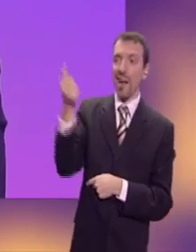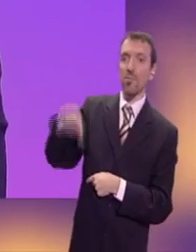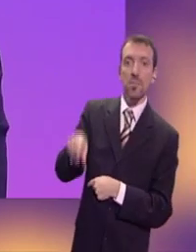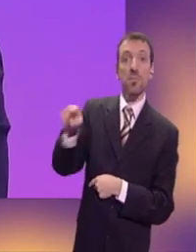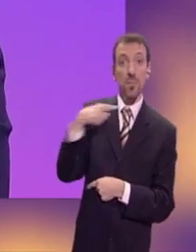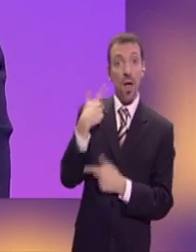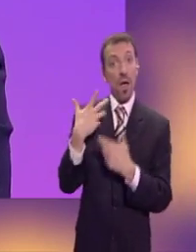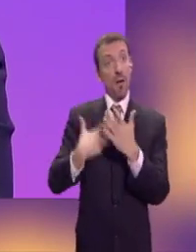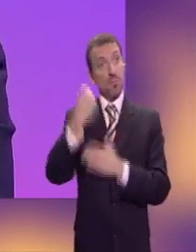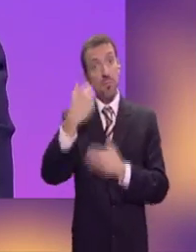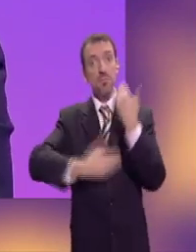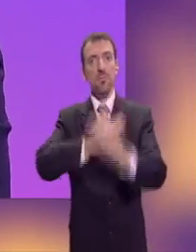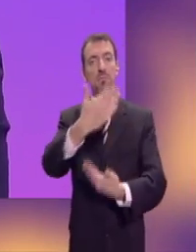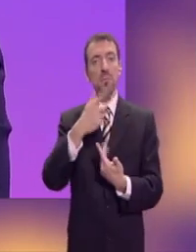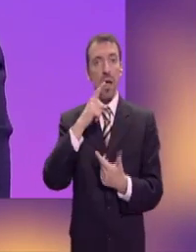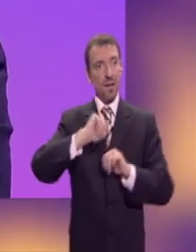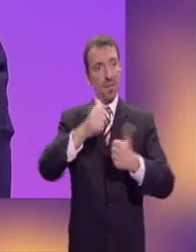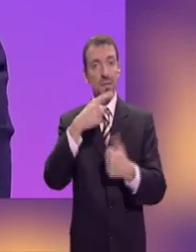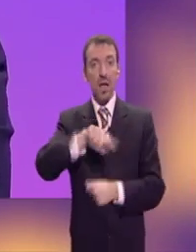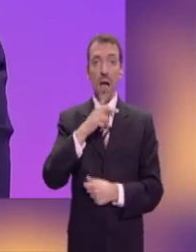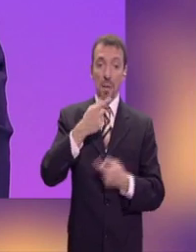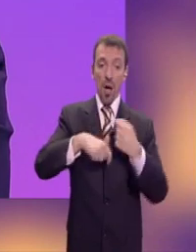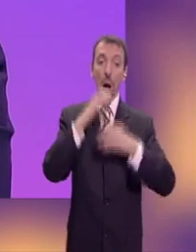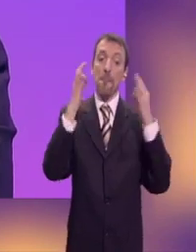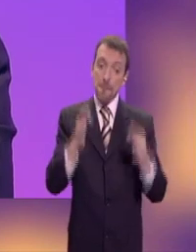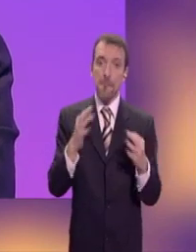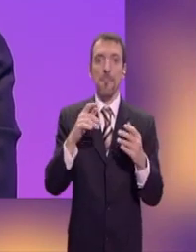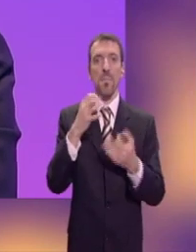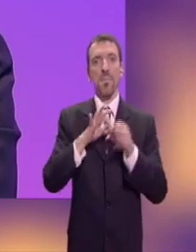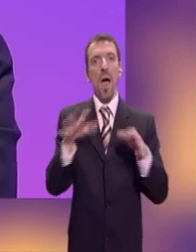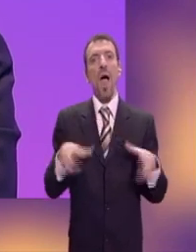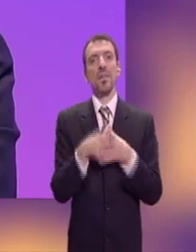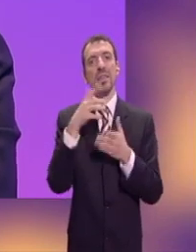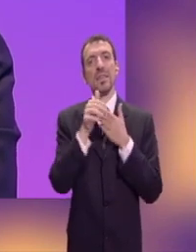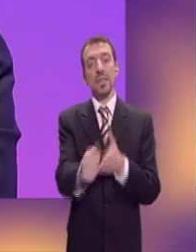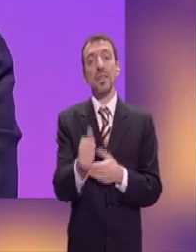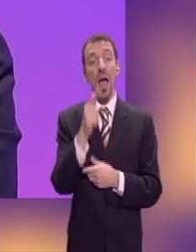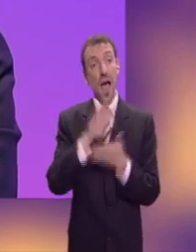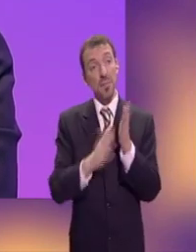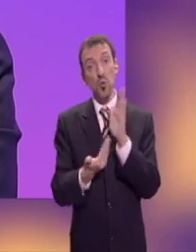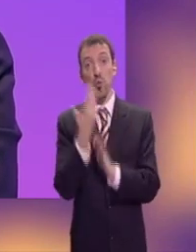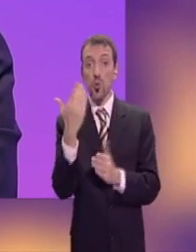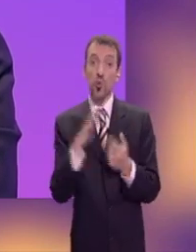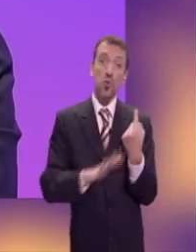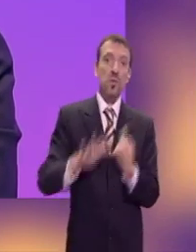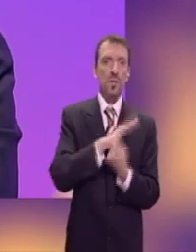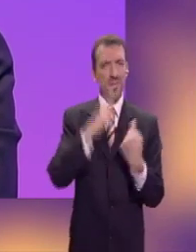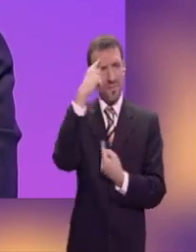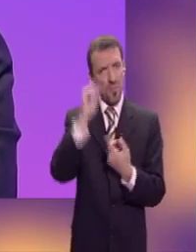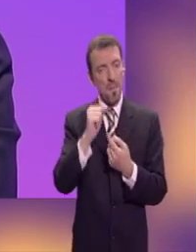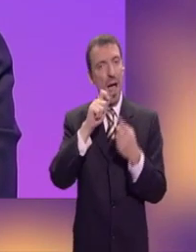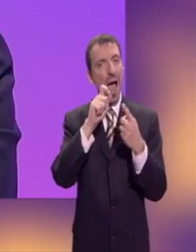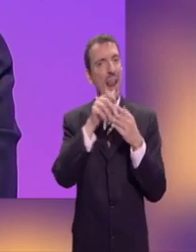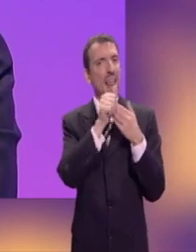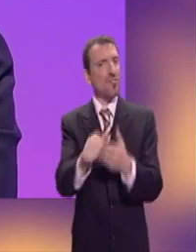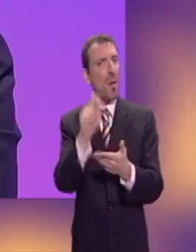other day, as if he were a monarch rather than a party leader. There are difficulties about that in this new situation. Remember, the leadership election